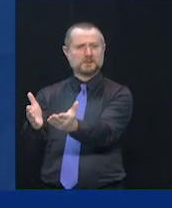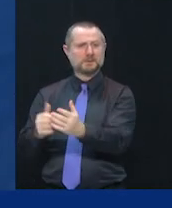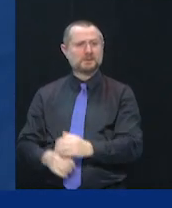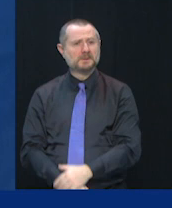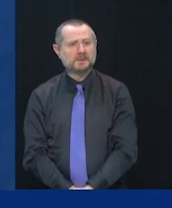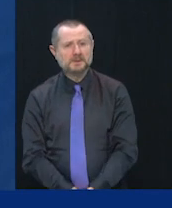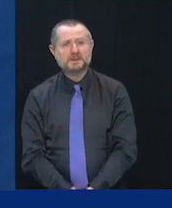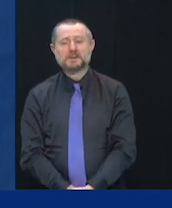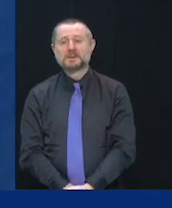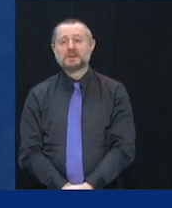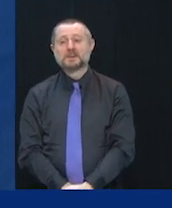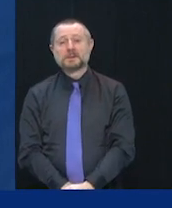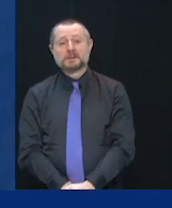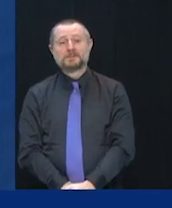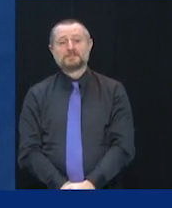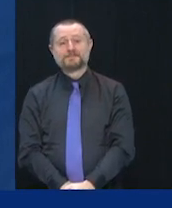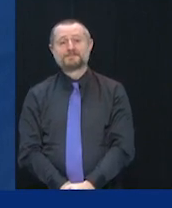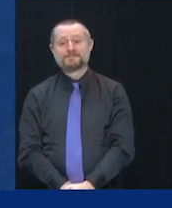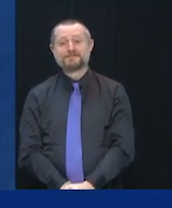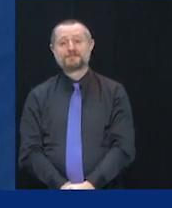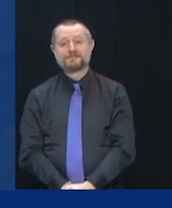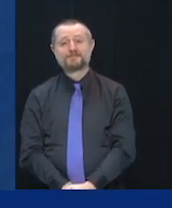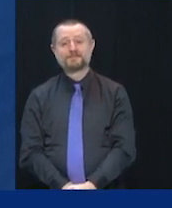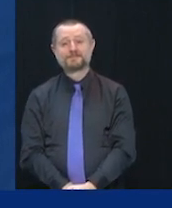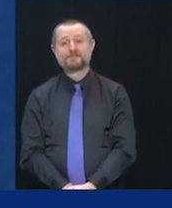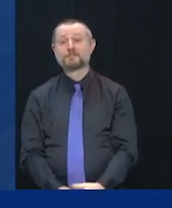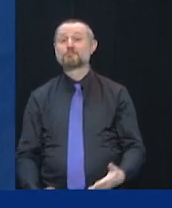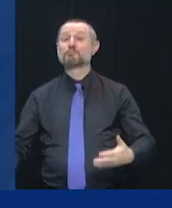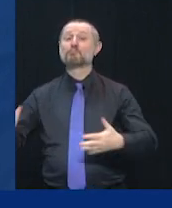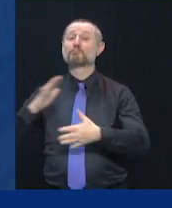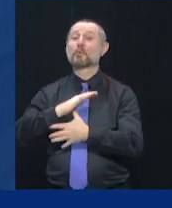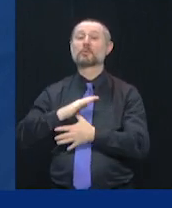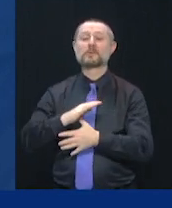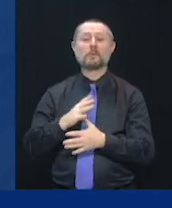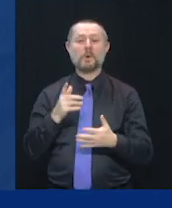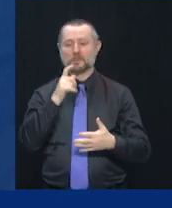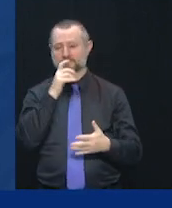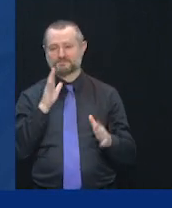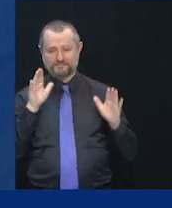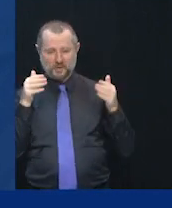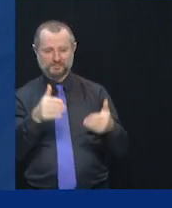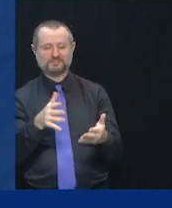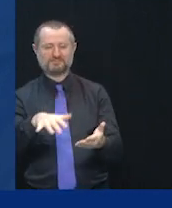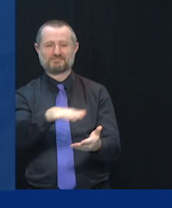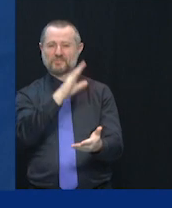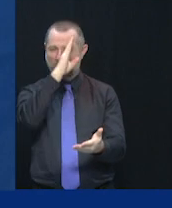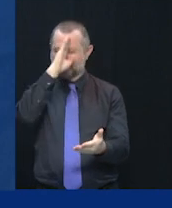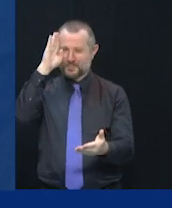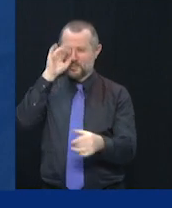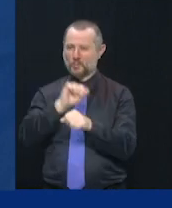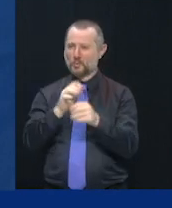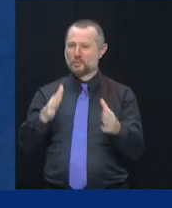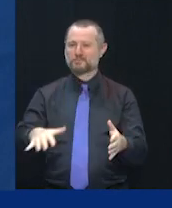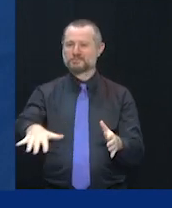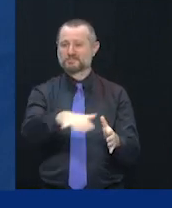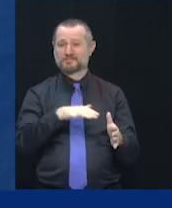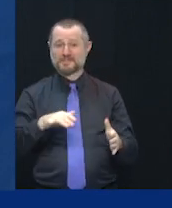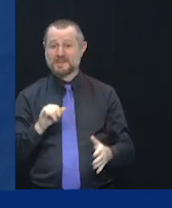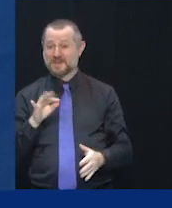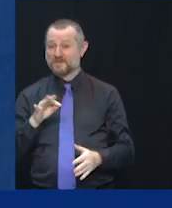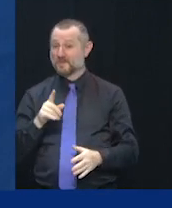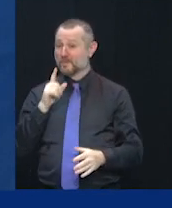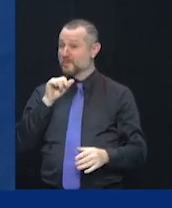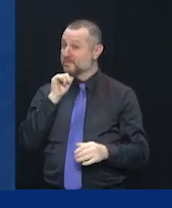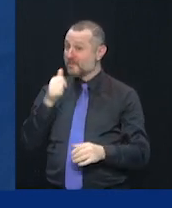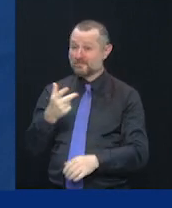We have maintained a priority focus on hospital workers on the vaccine, or else, if